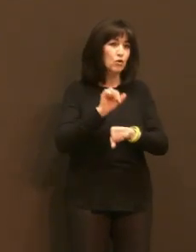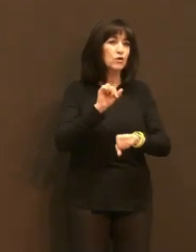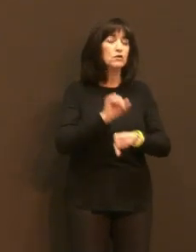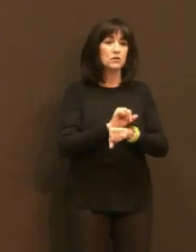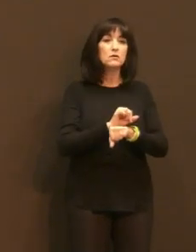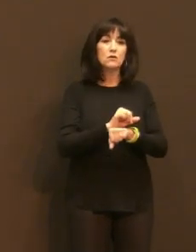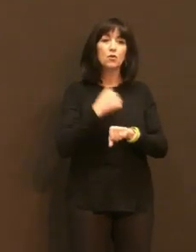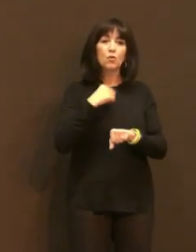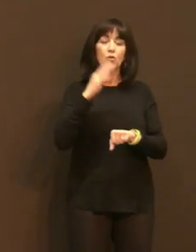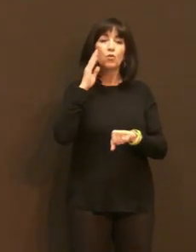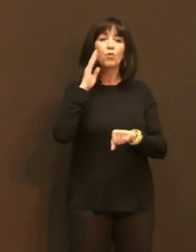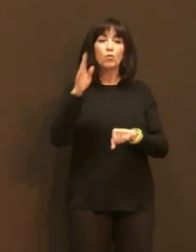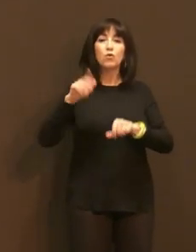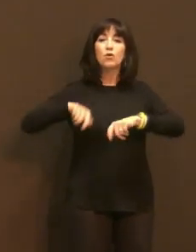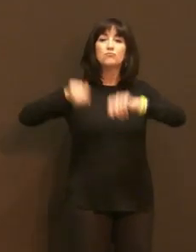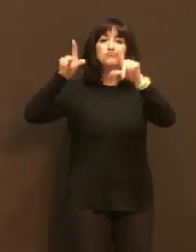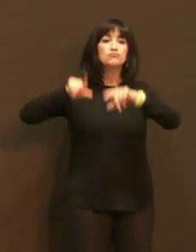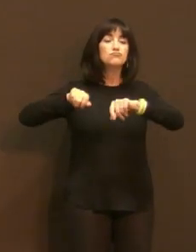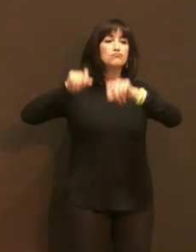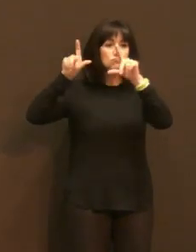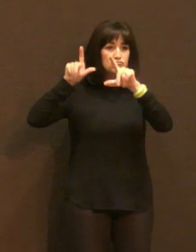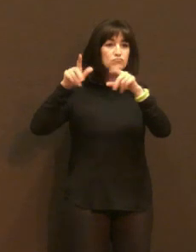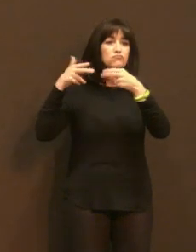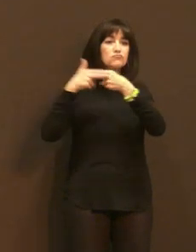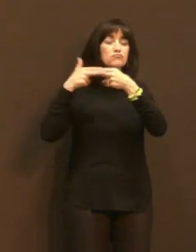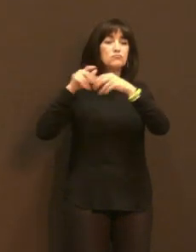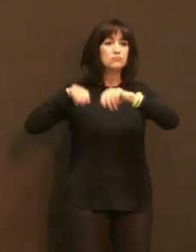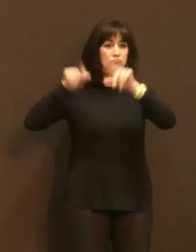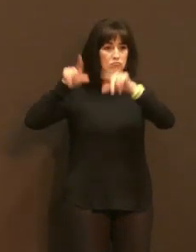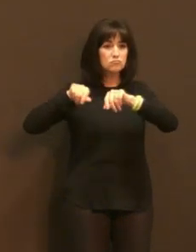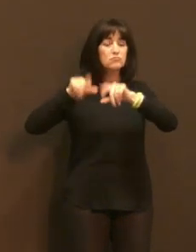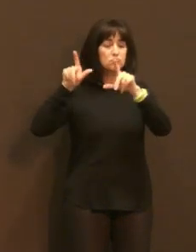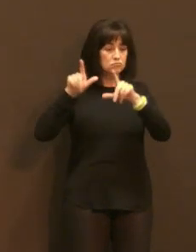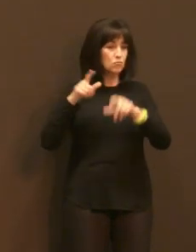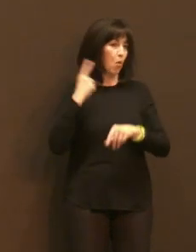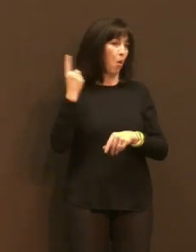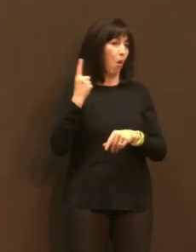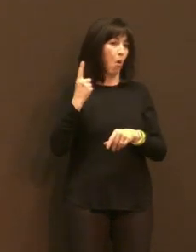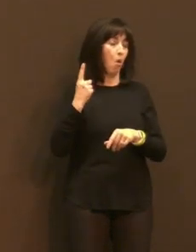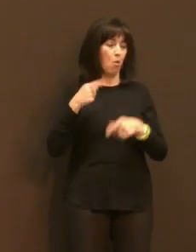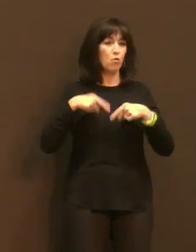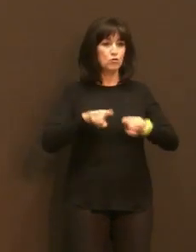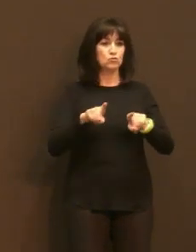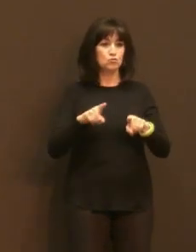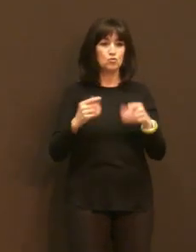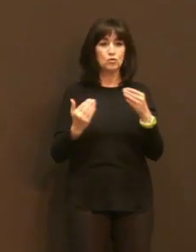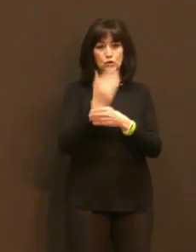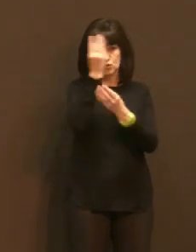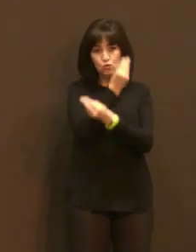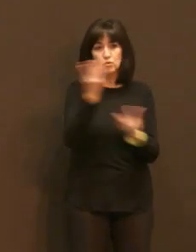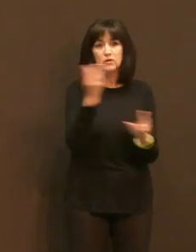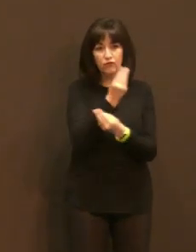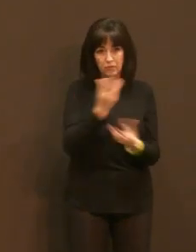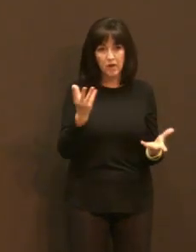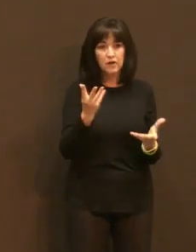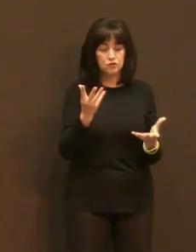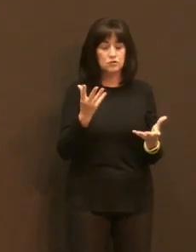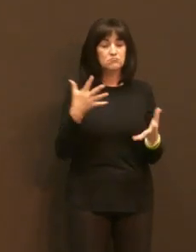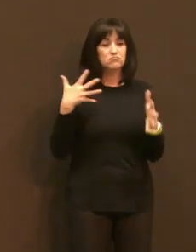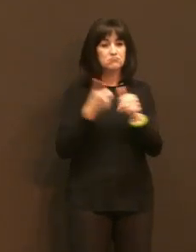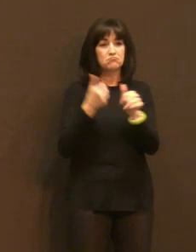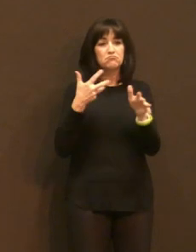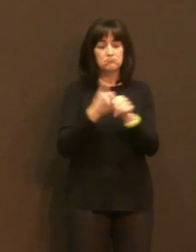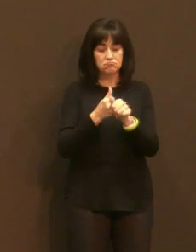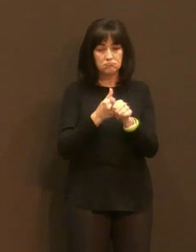a presentation, as we do in each of the press conferences, with an update on the current situation on the ground here in Delaware